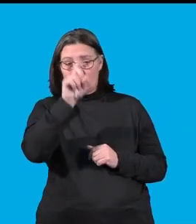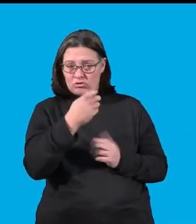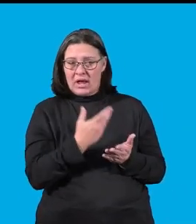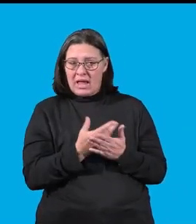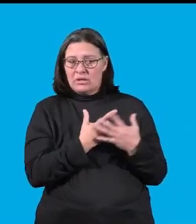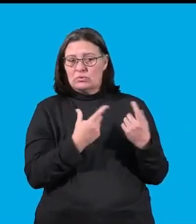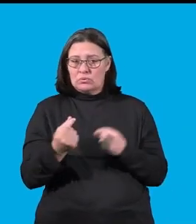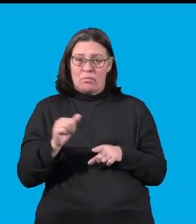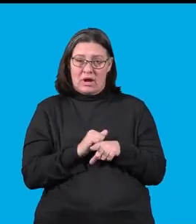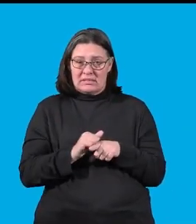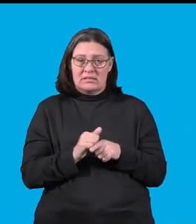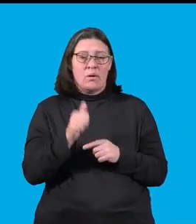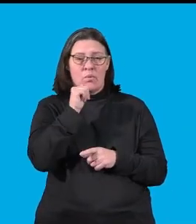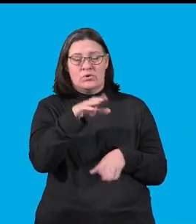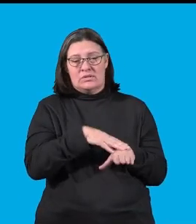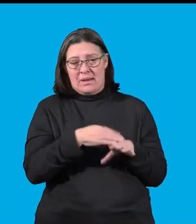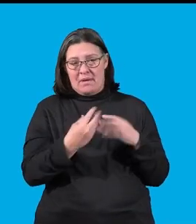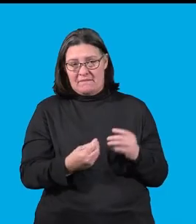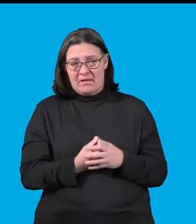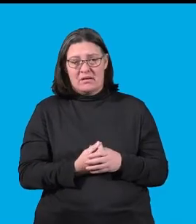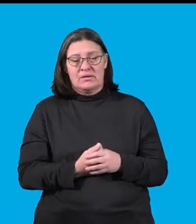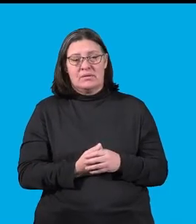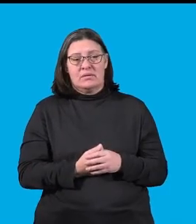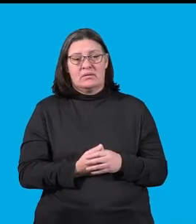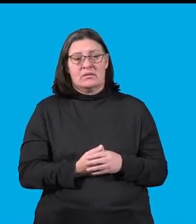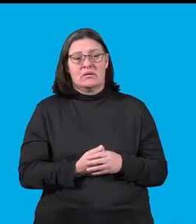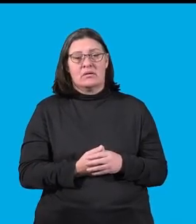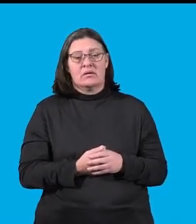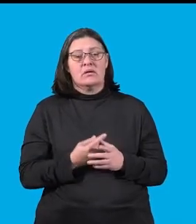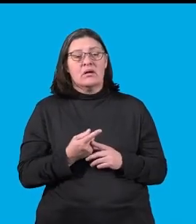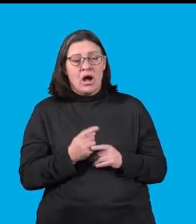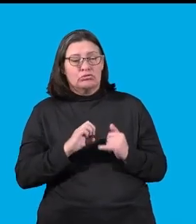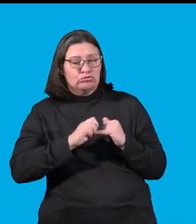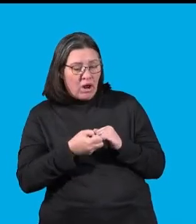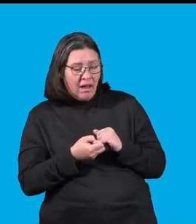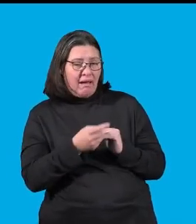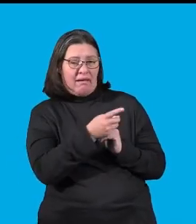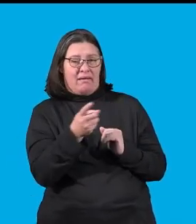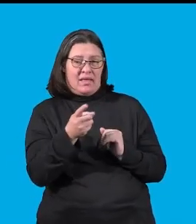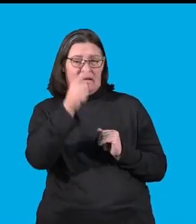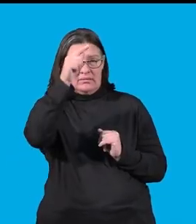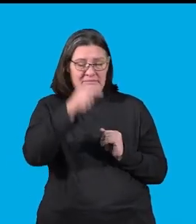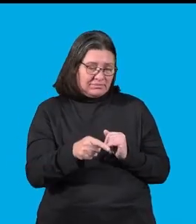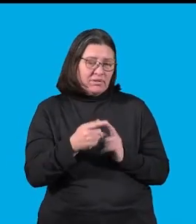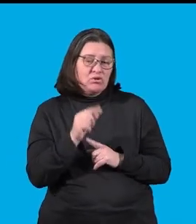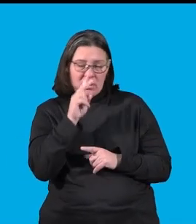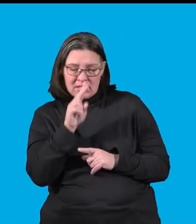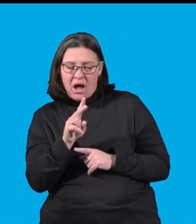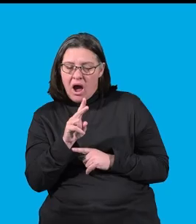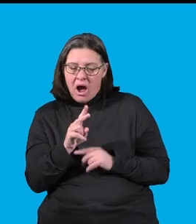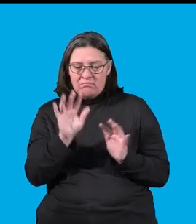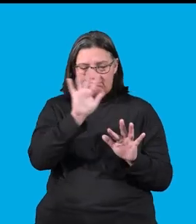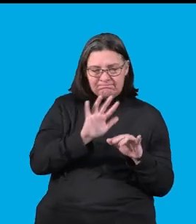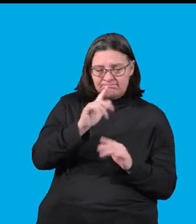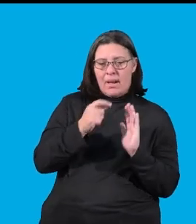of the exam questions that you can practice when you've got time by yourself. Try and time these so that you're working